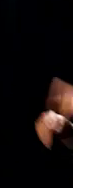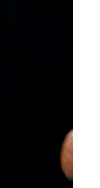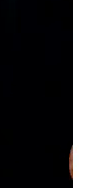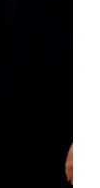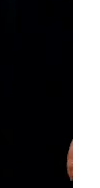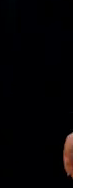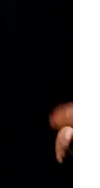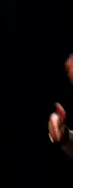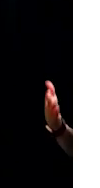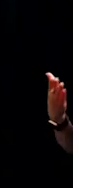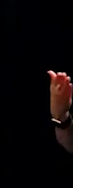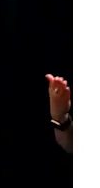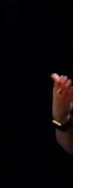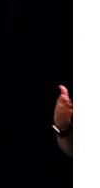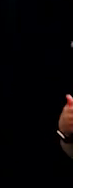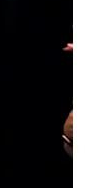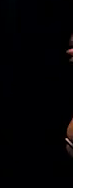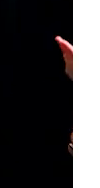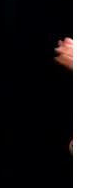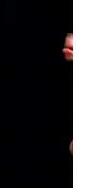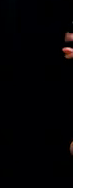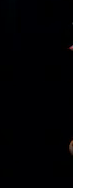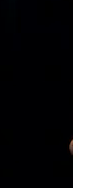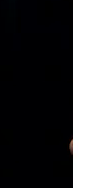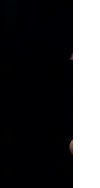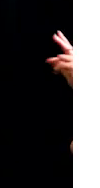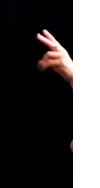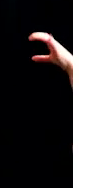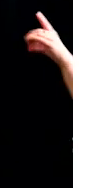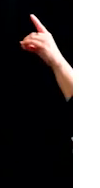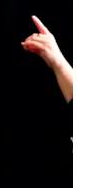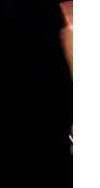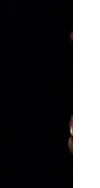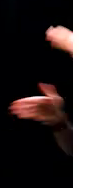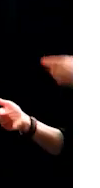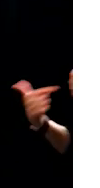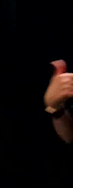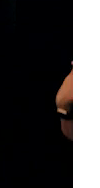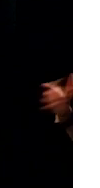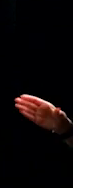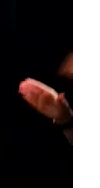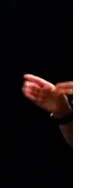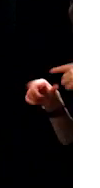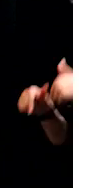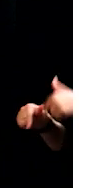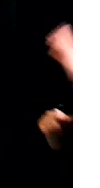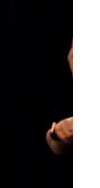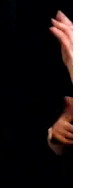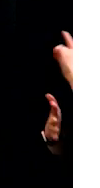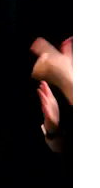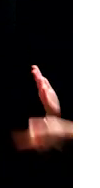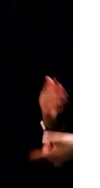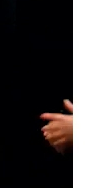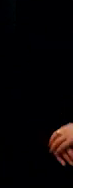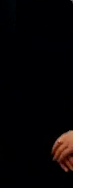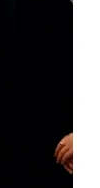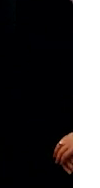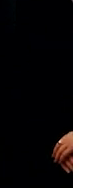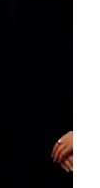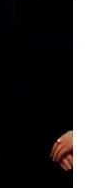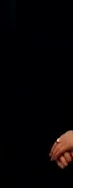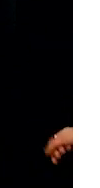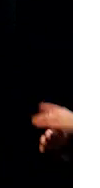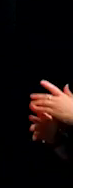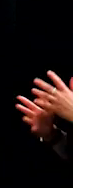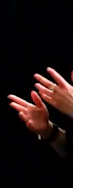I'd like to thank Josh Owen and the Vignelli Center for inviting me to be part of this incredible speaker series. Actually, it's a very